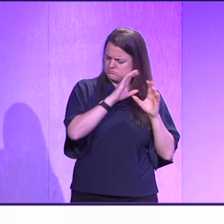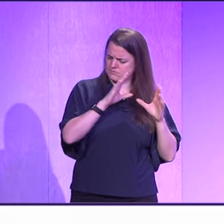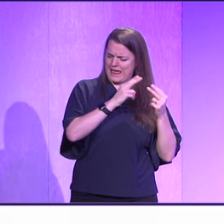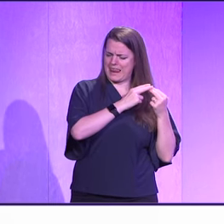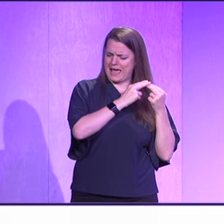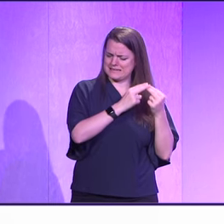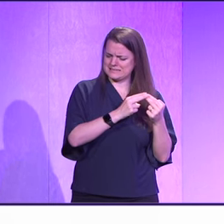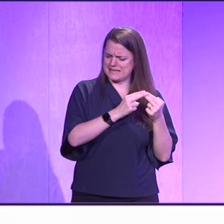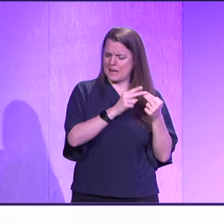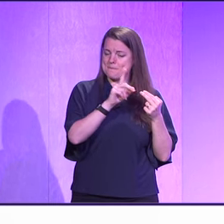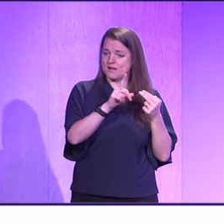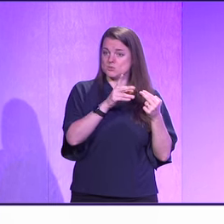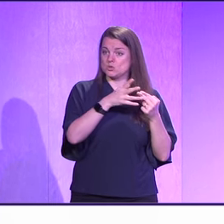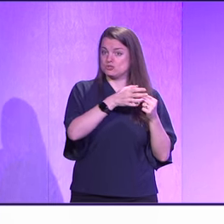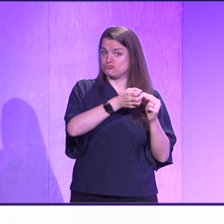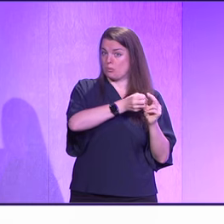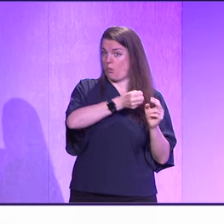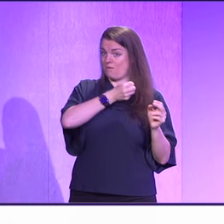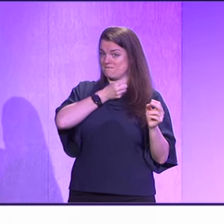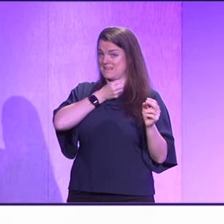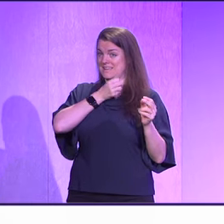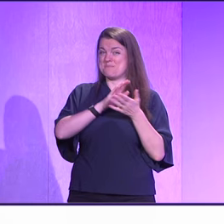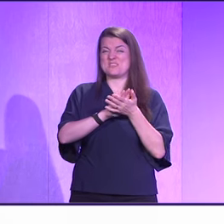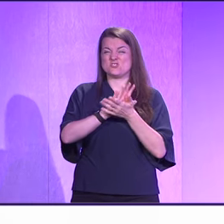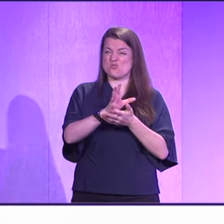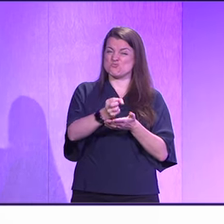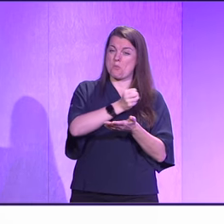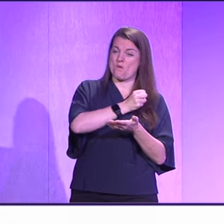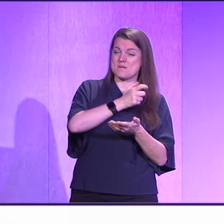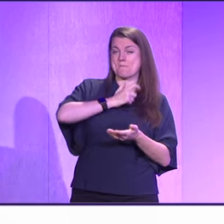you're taking away their personal service, okay?